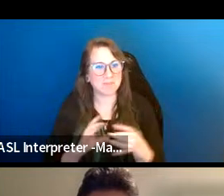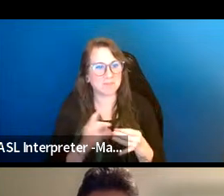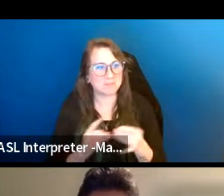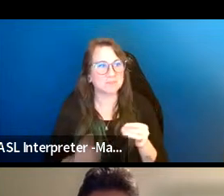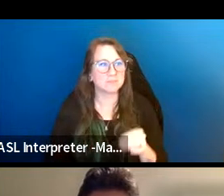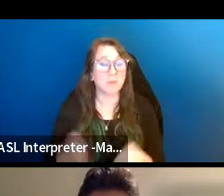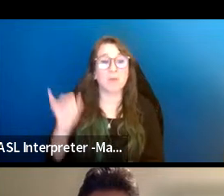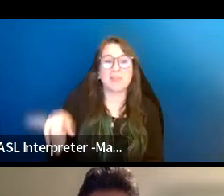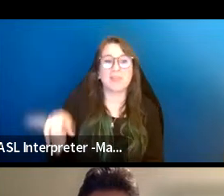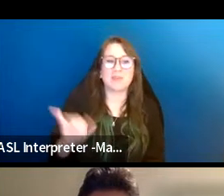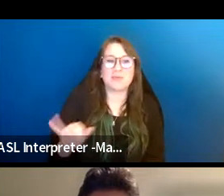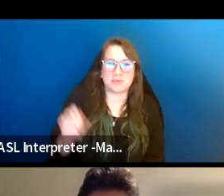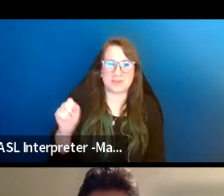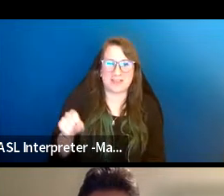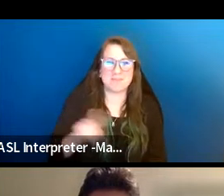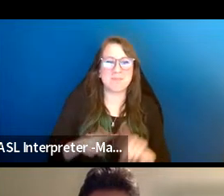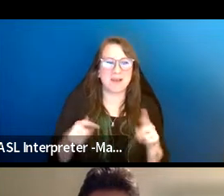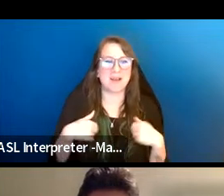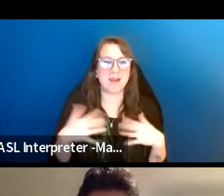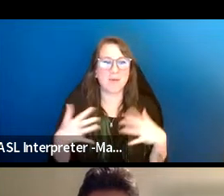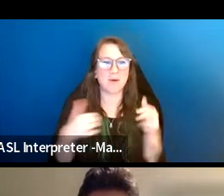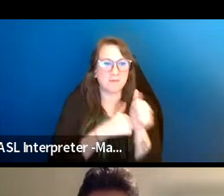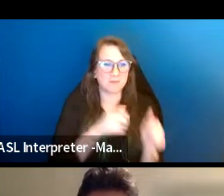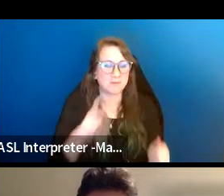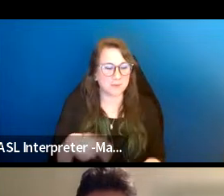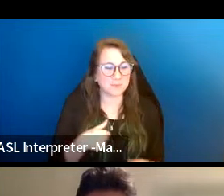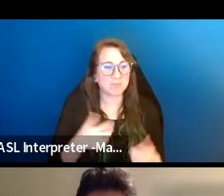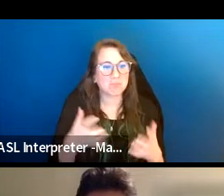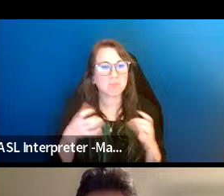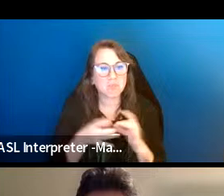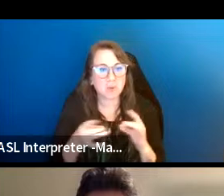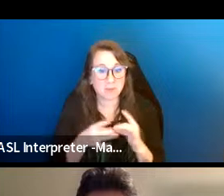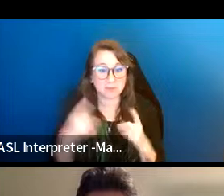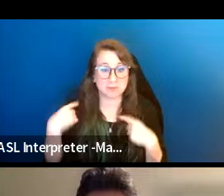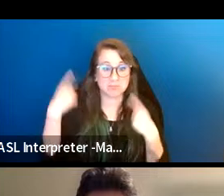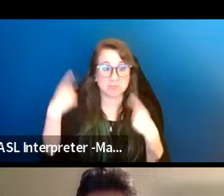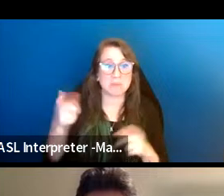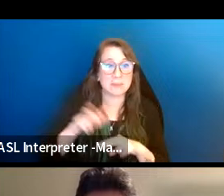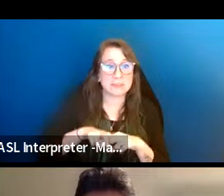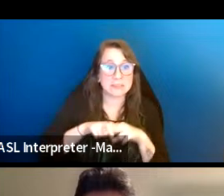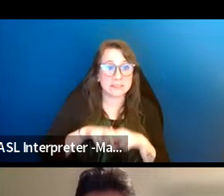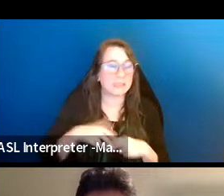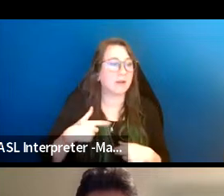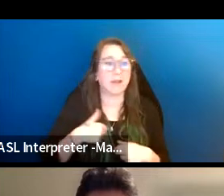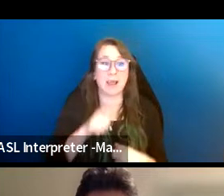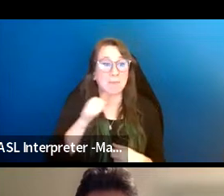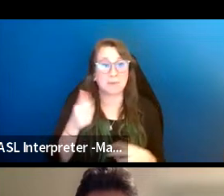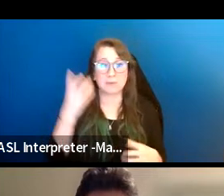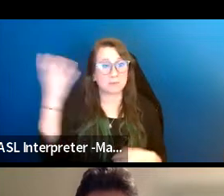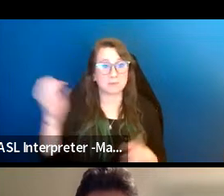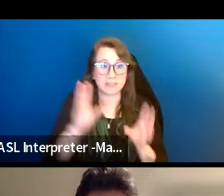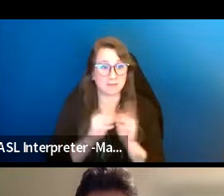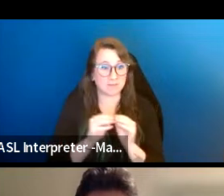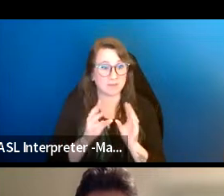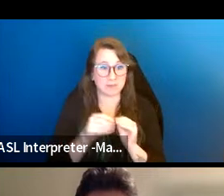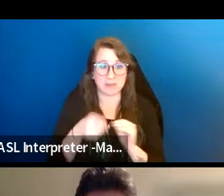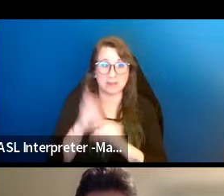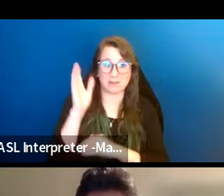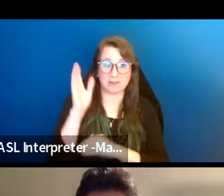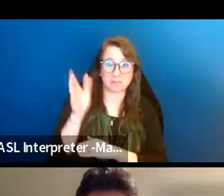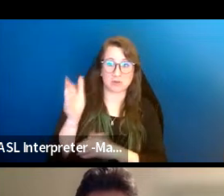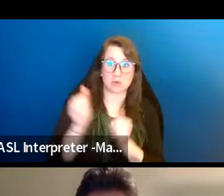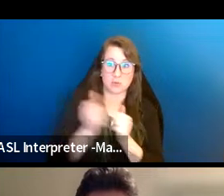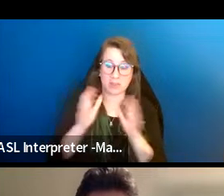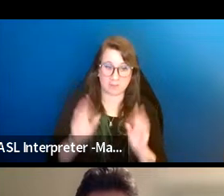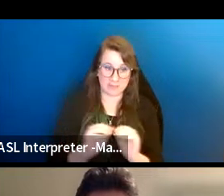well, that too, but I do want to follow up. I just want to say, just in the time that I've been sitting here, because I am not going to leave this meeting and this presentation without being